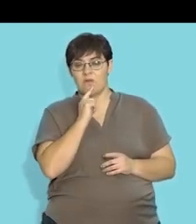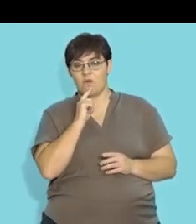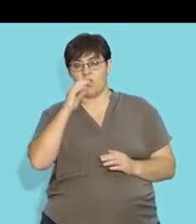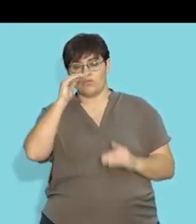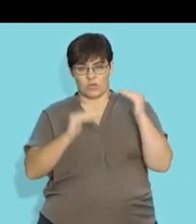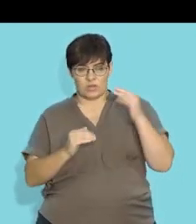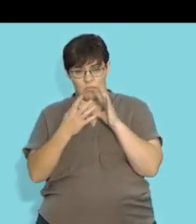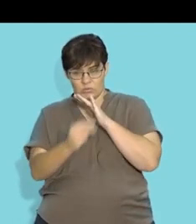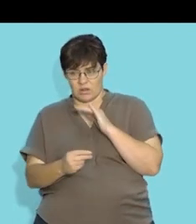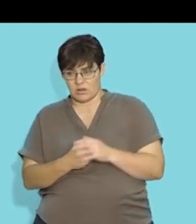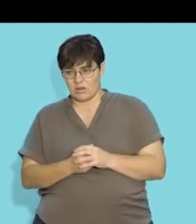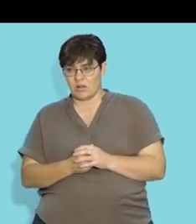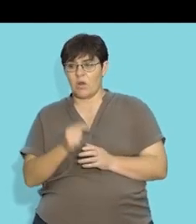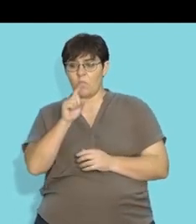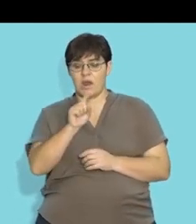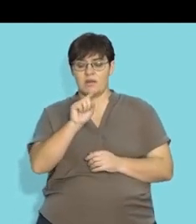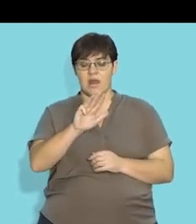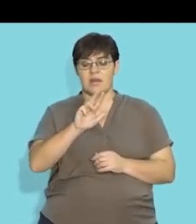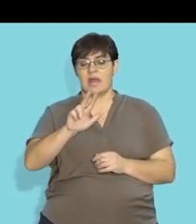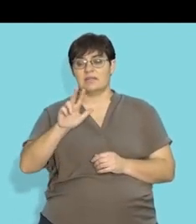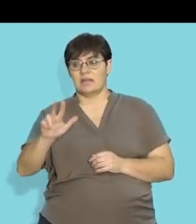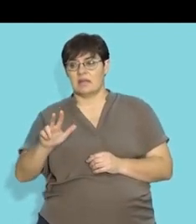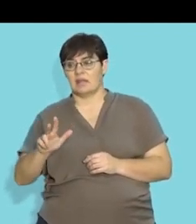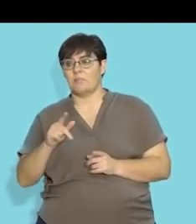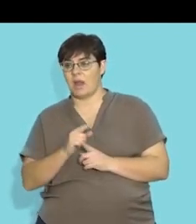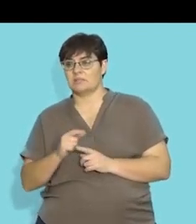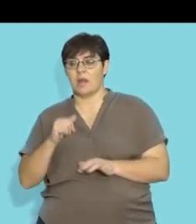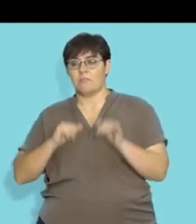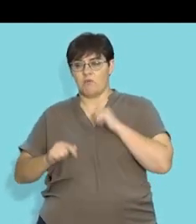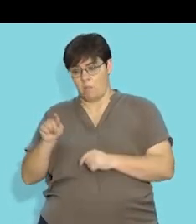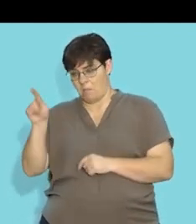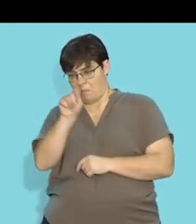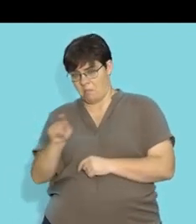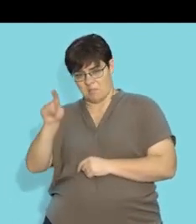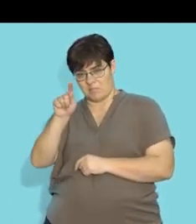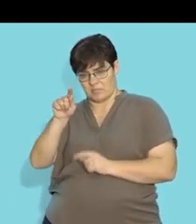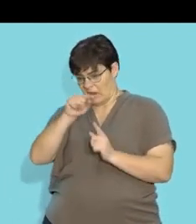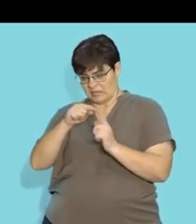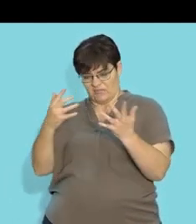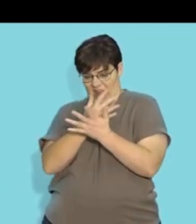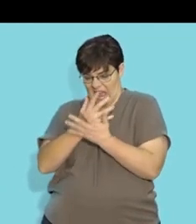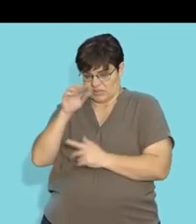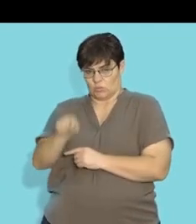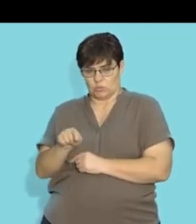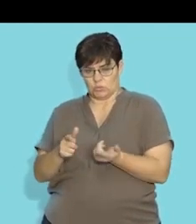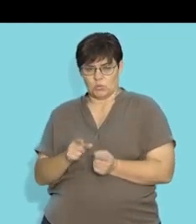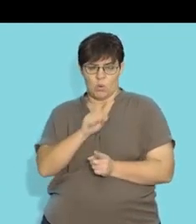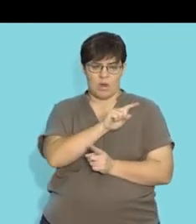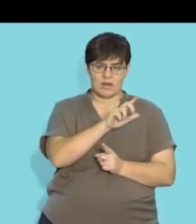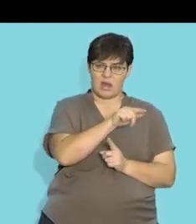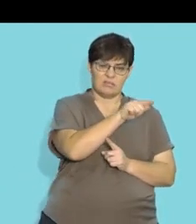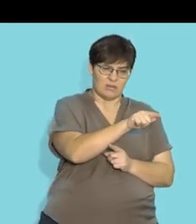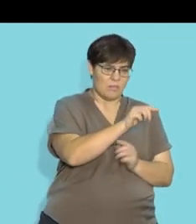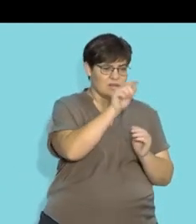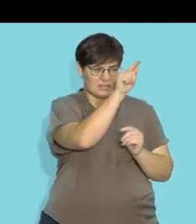according to our regression model, they should be, in 1988, they should be performing there. And